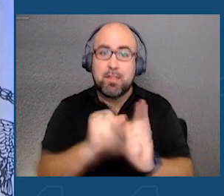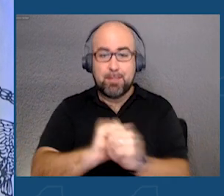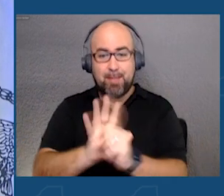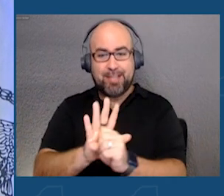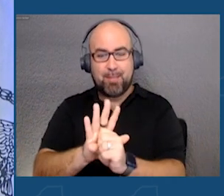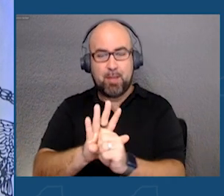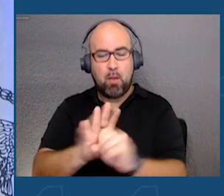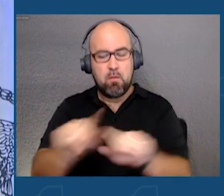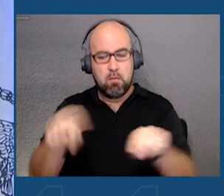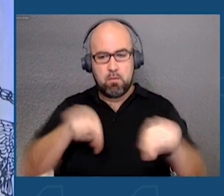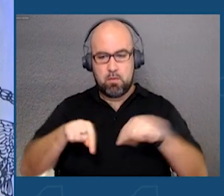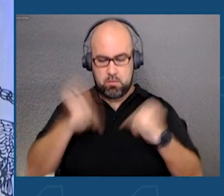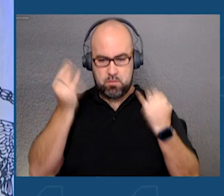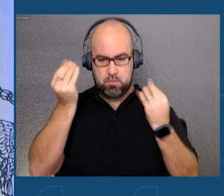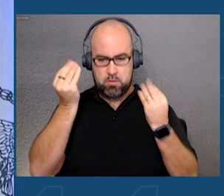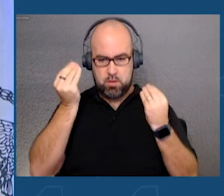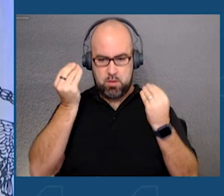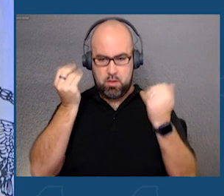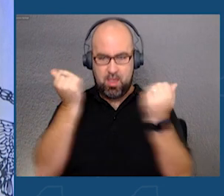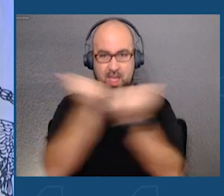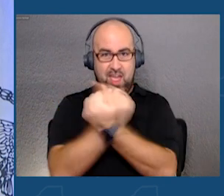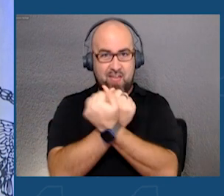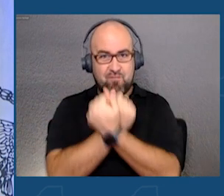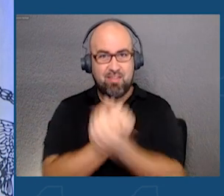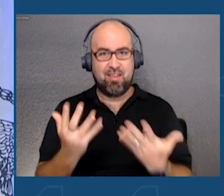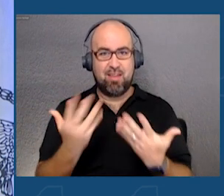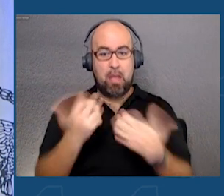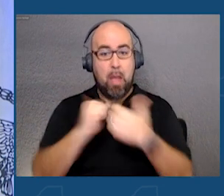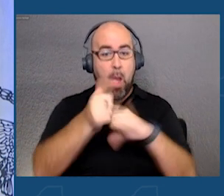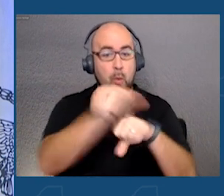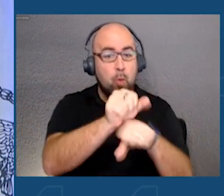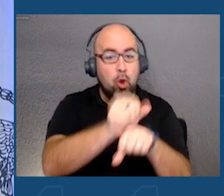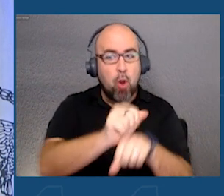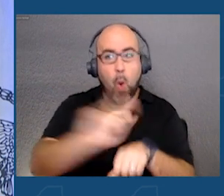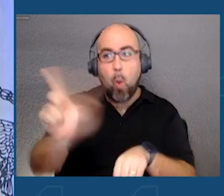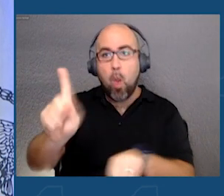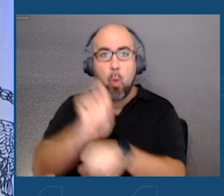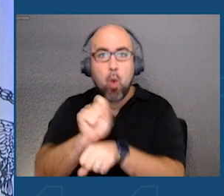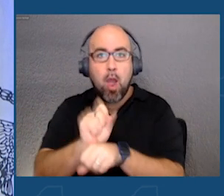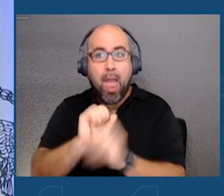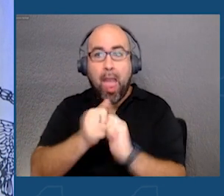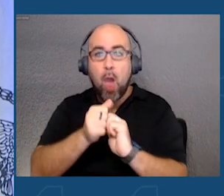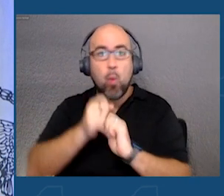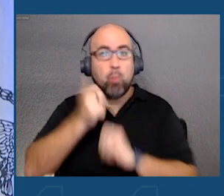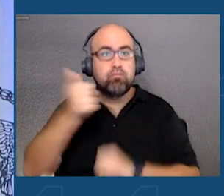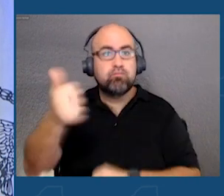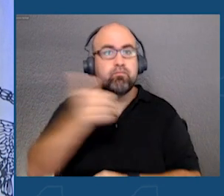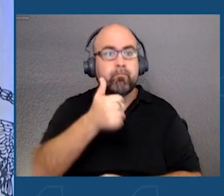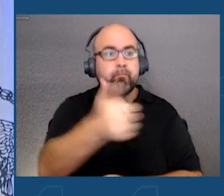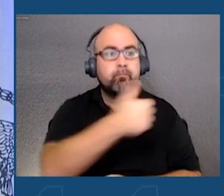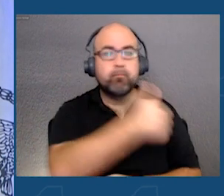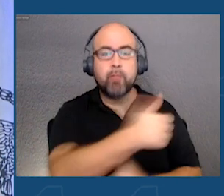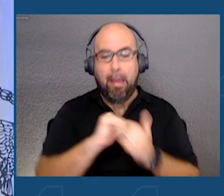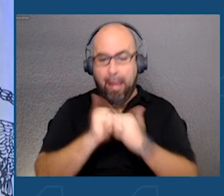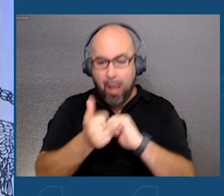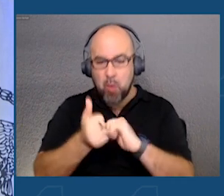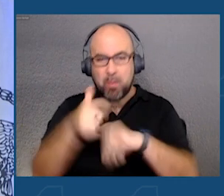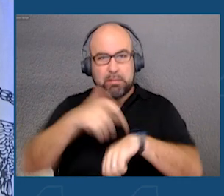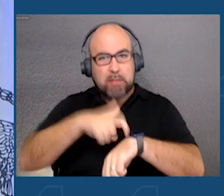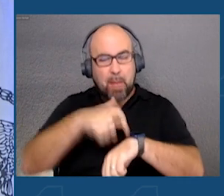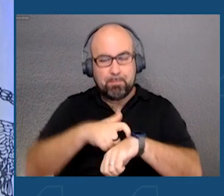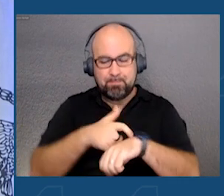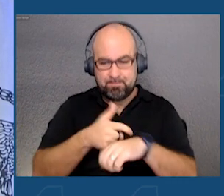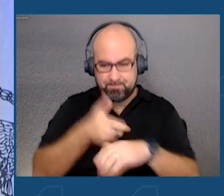everything: how we work, where we work, how we get around, how we spend our time,